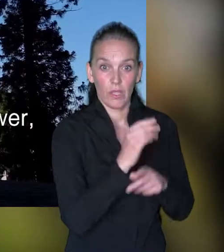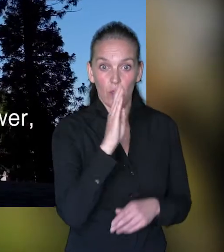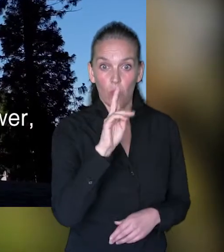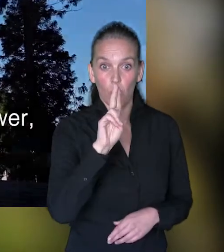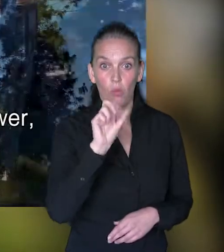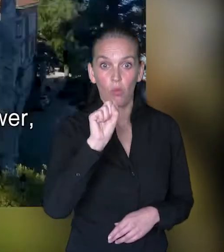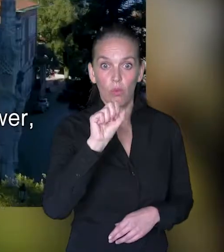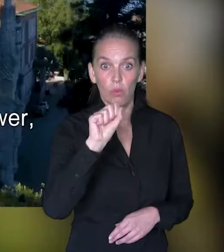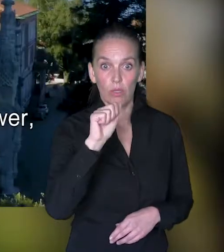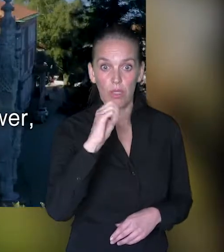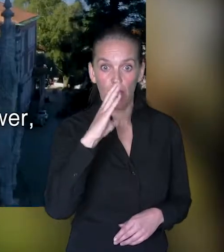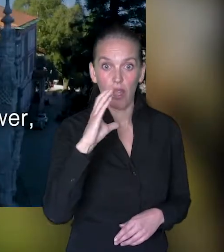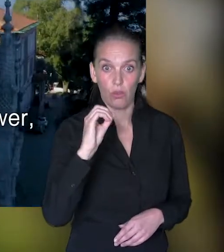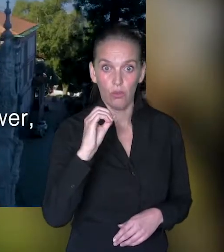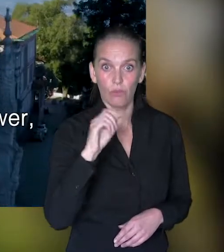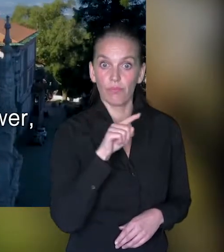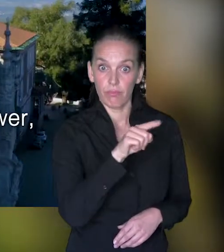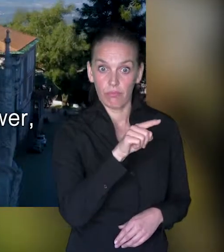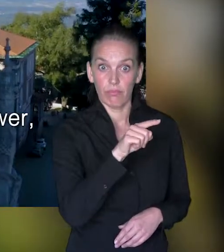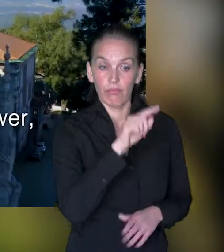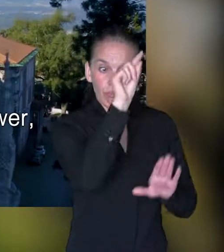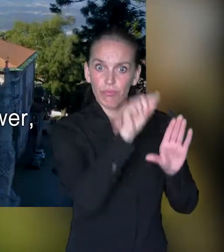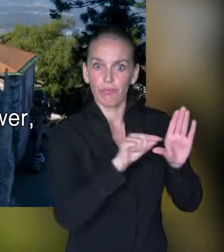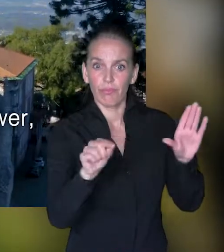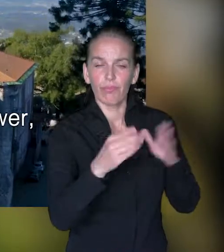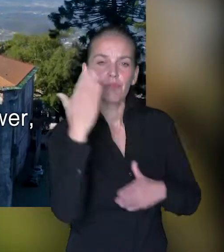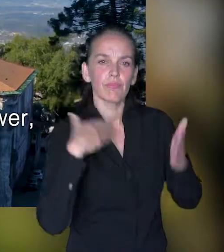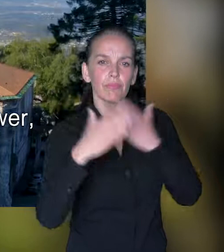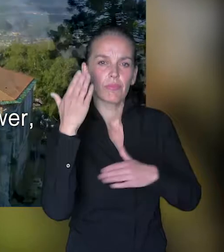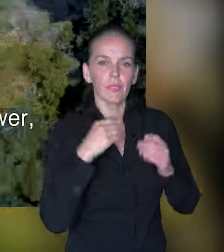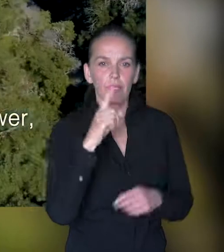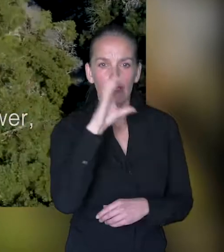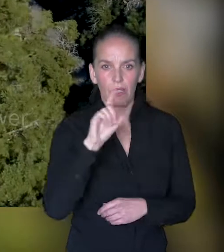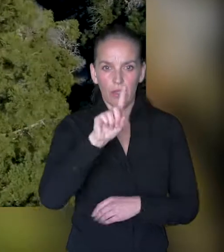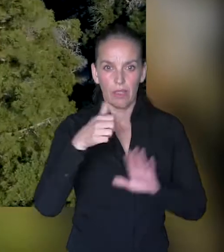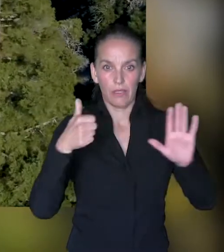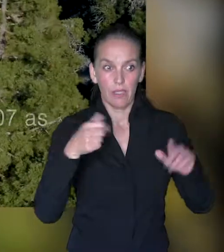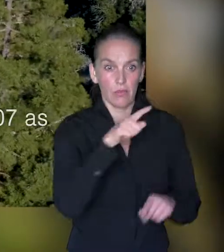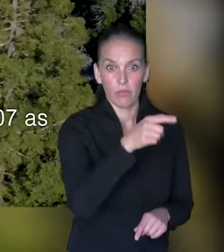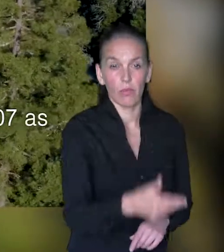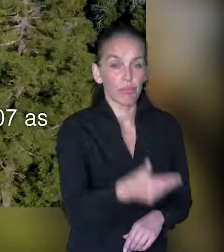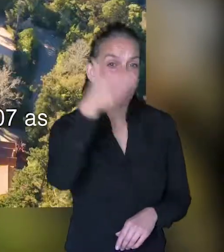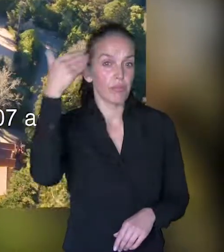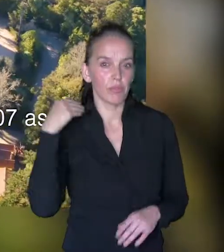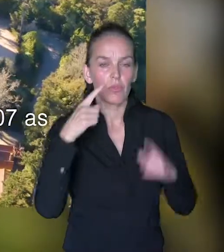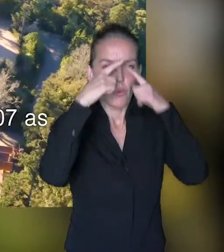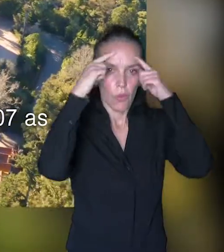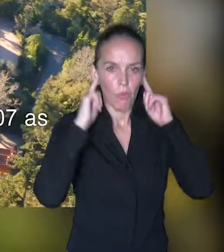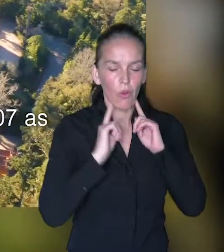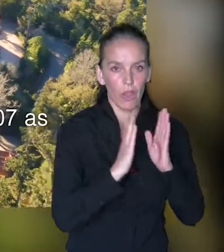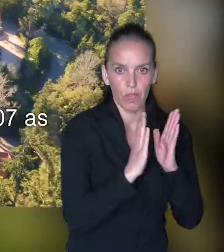The Manueline architecture astonishes the viewer. Built in the 17th century as a convent, housing the barefoot